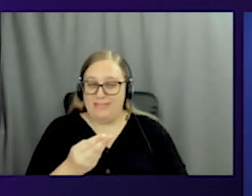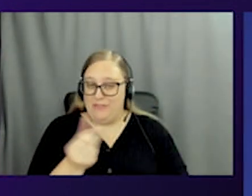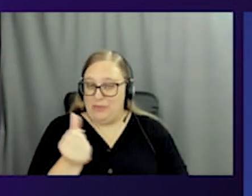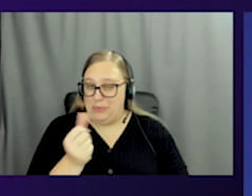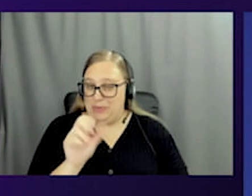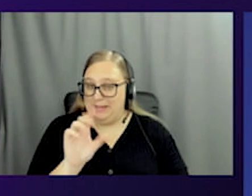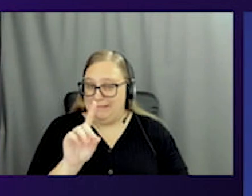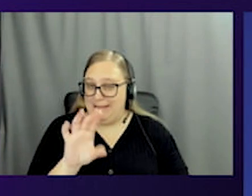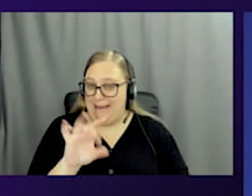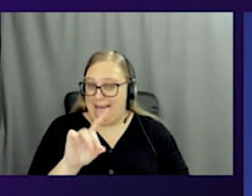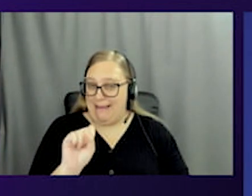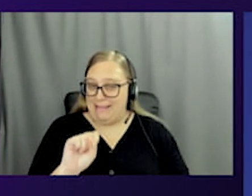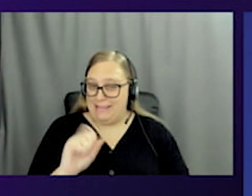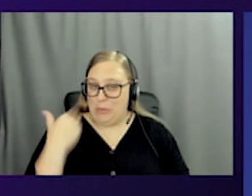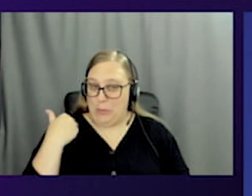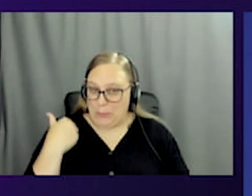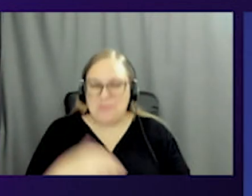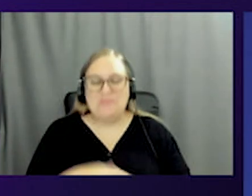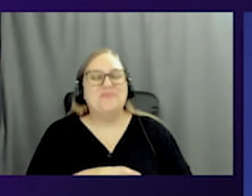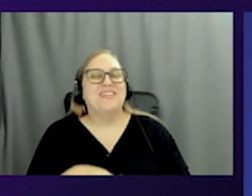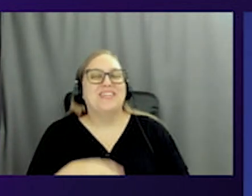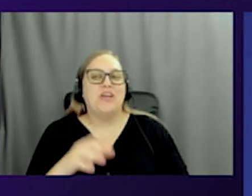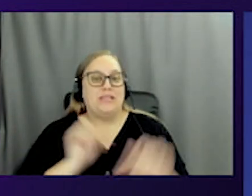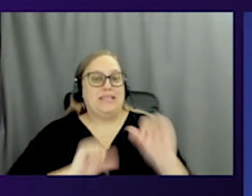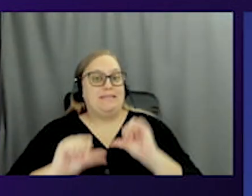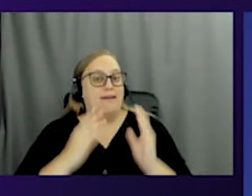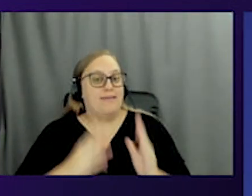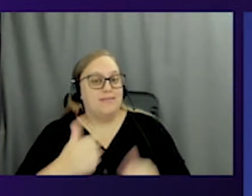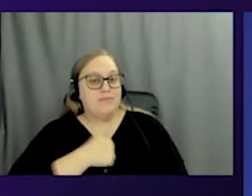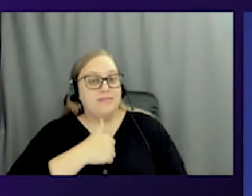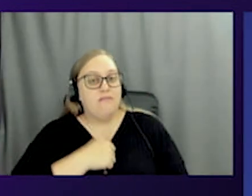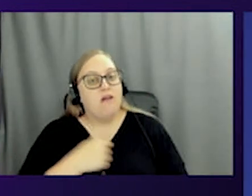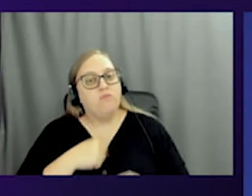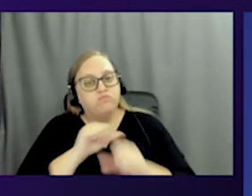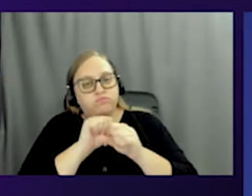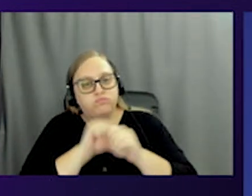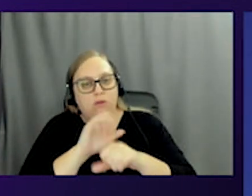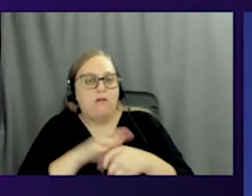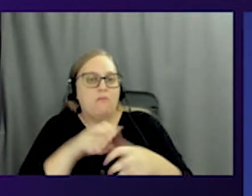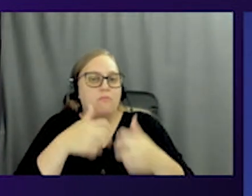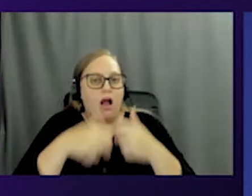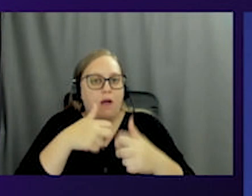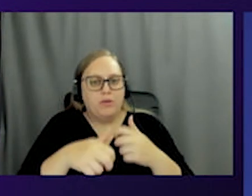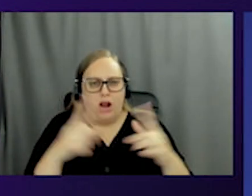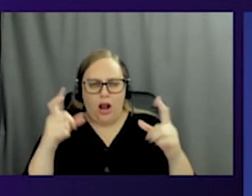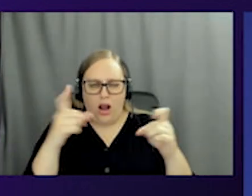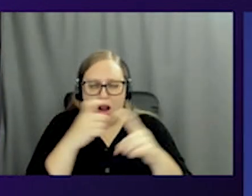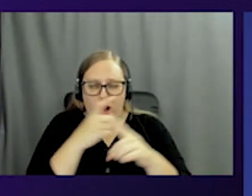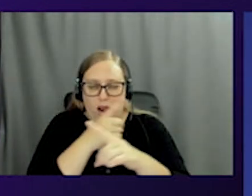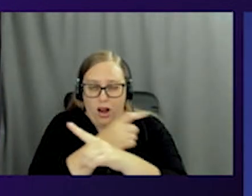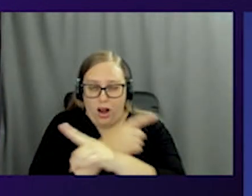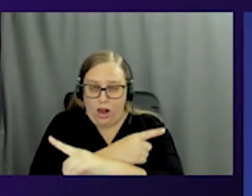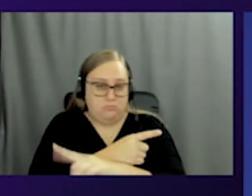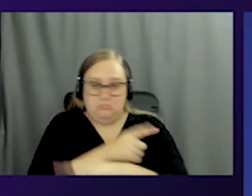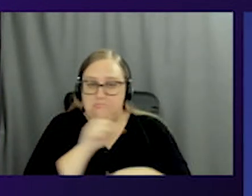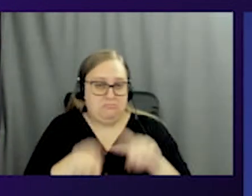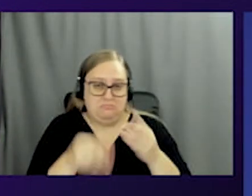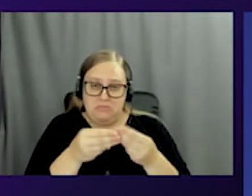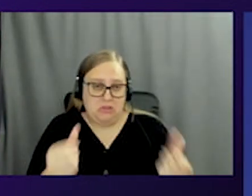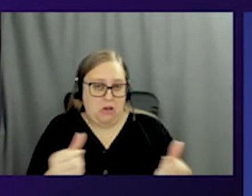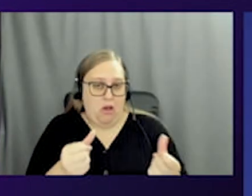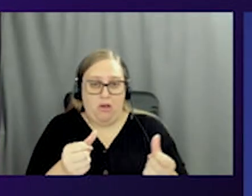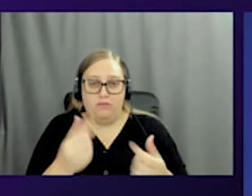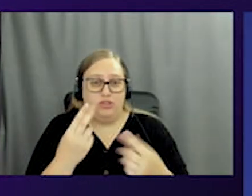and as a scientist, I was working on problems that were so complex they couldn't be solved in